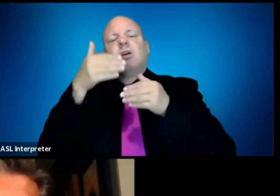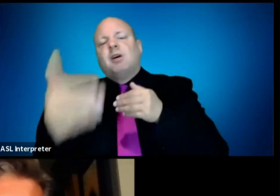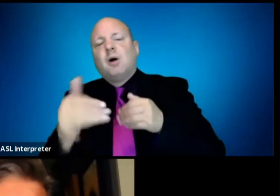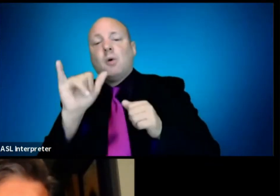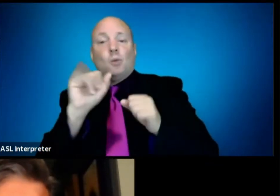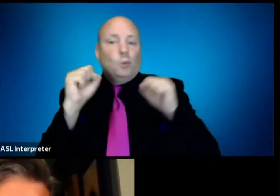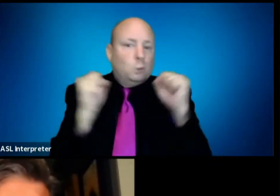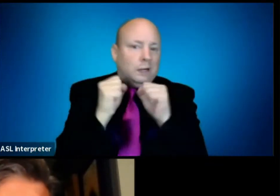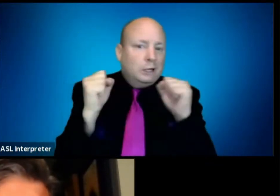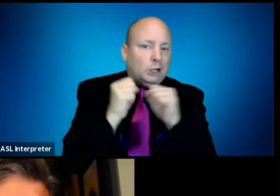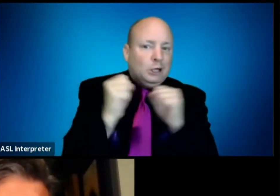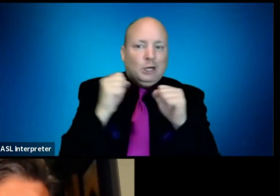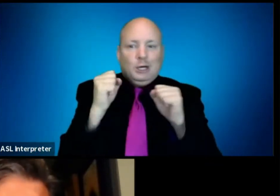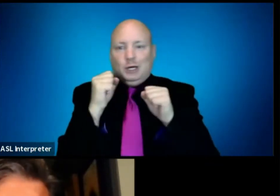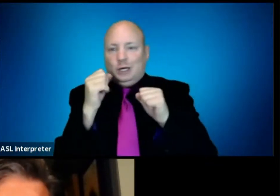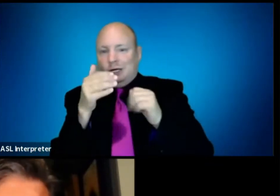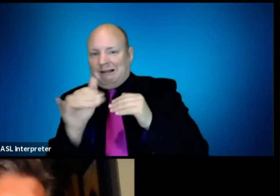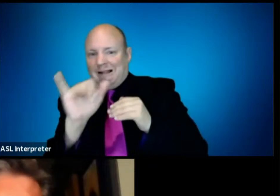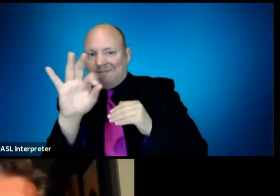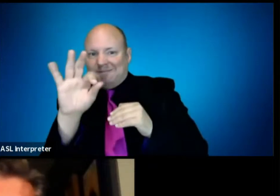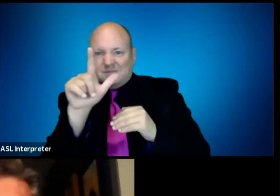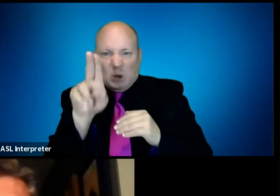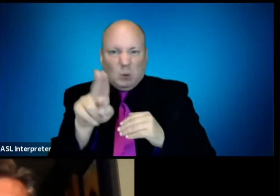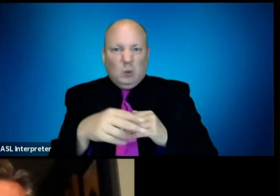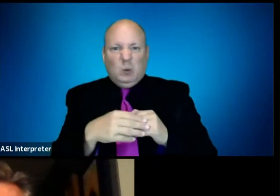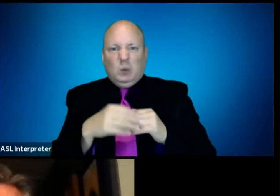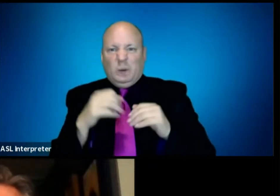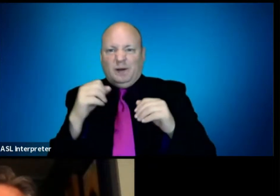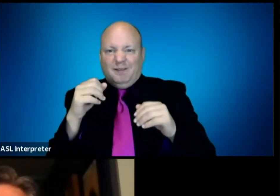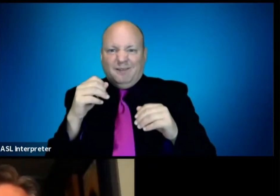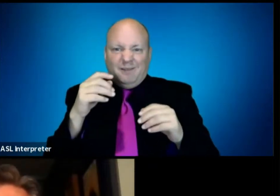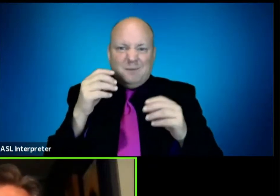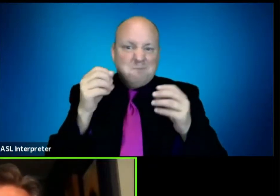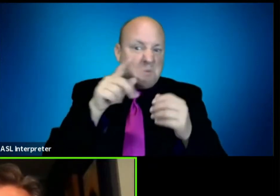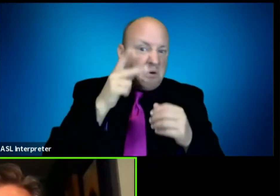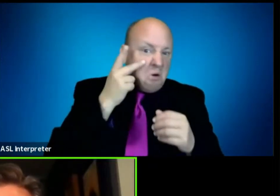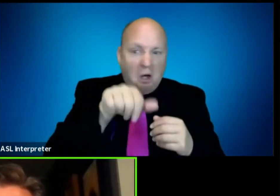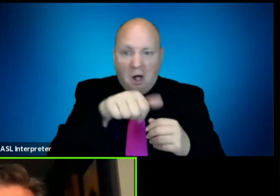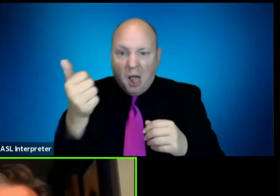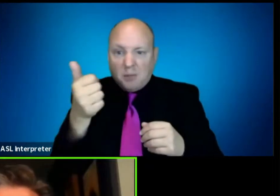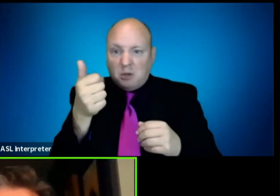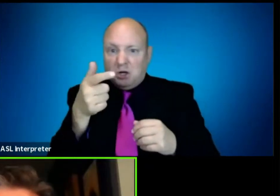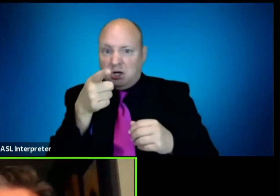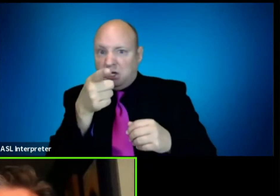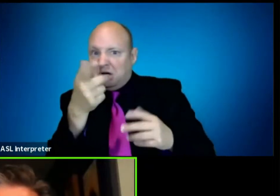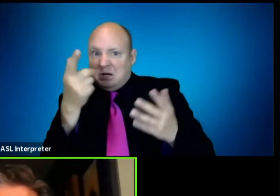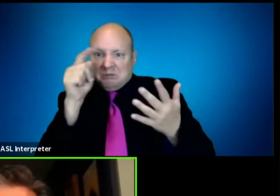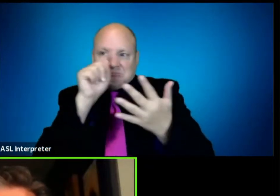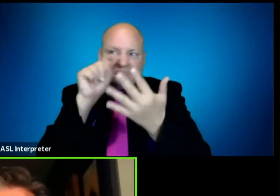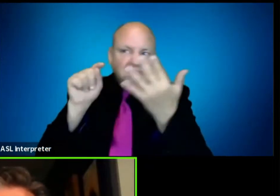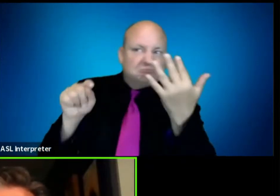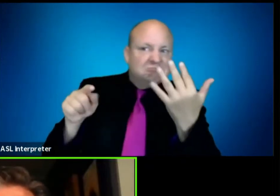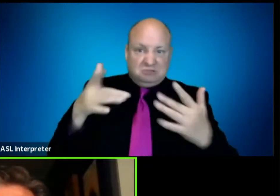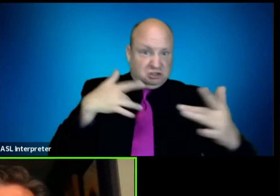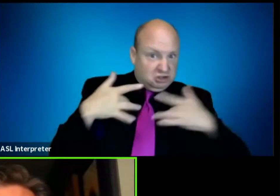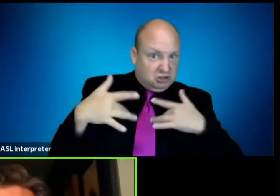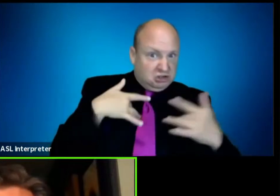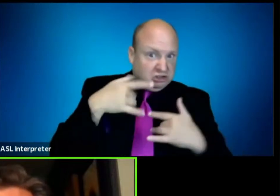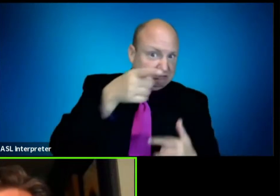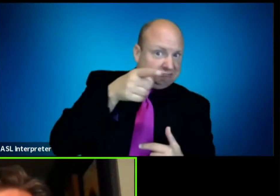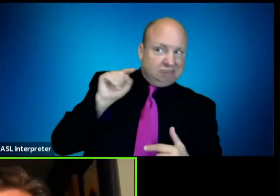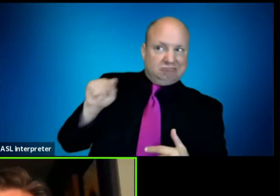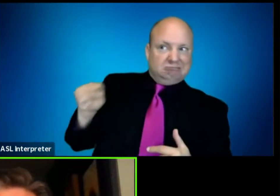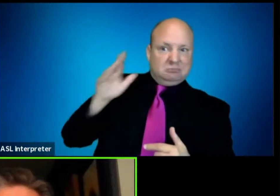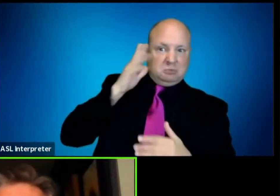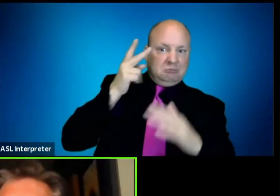any concerning trends yet? Anything that worries you? I think much like last year, we are concerned as we move into